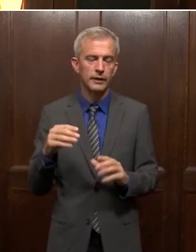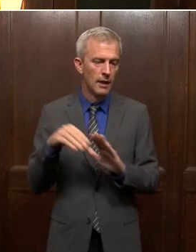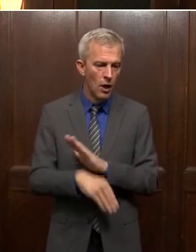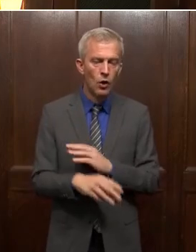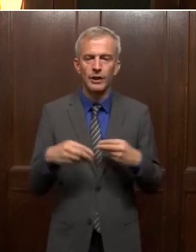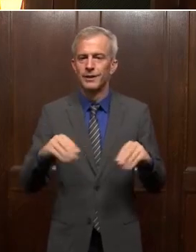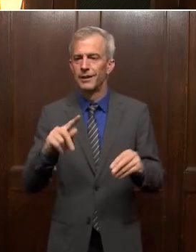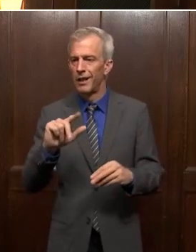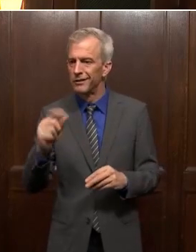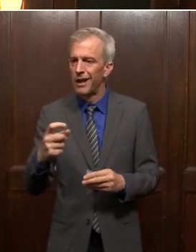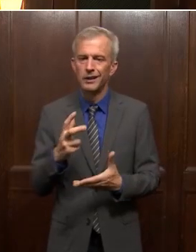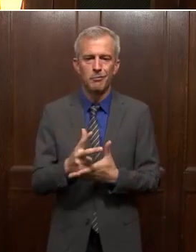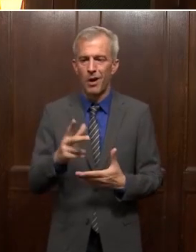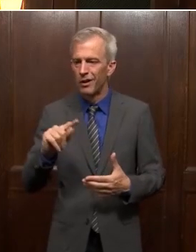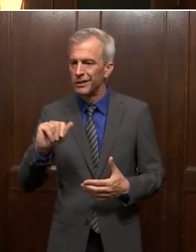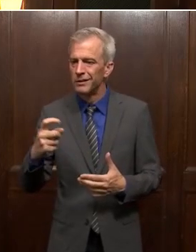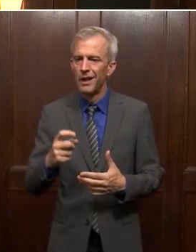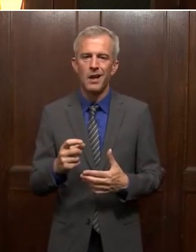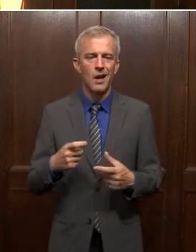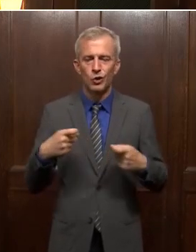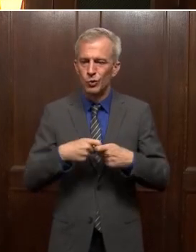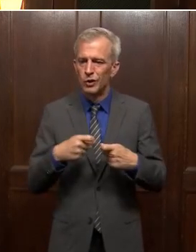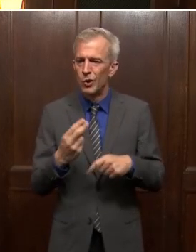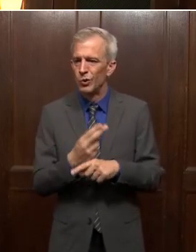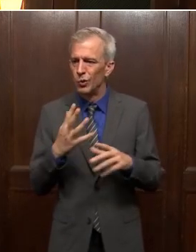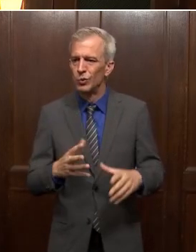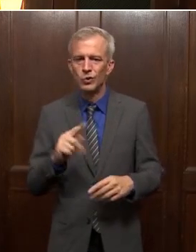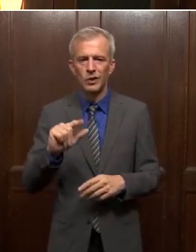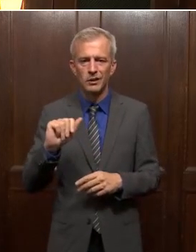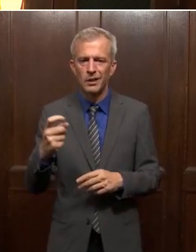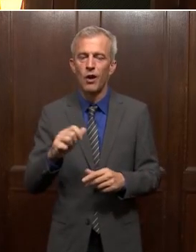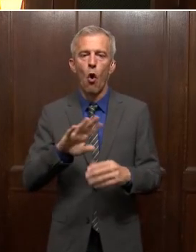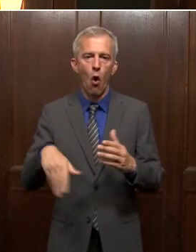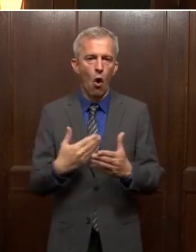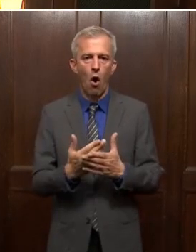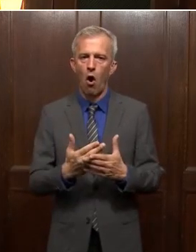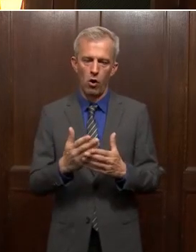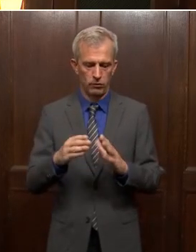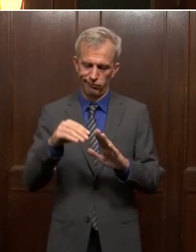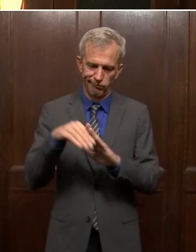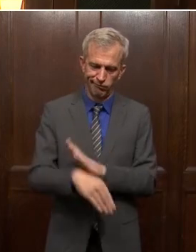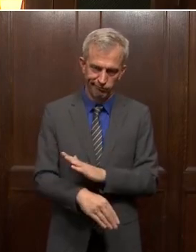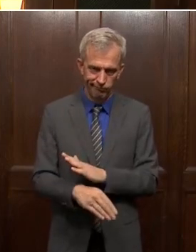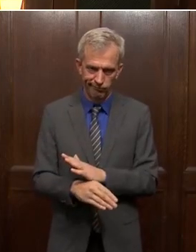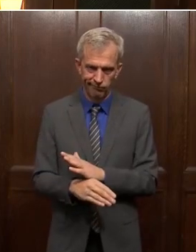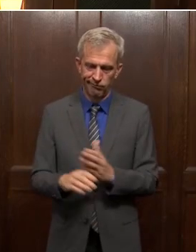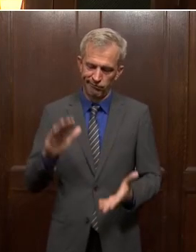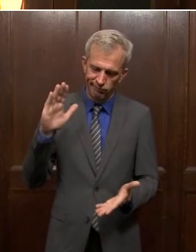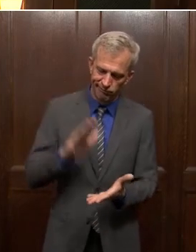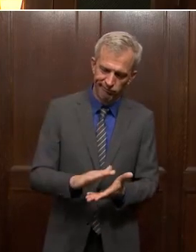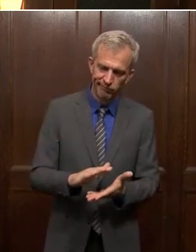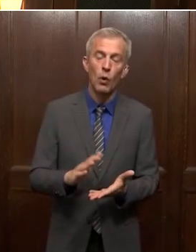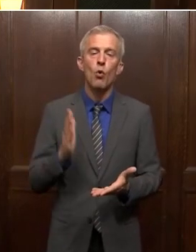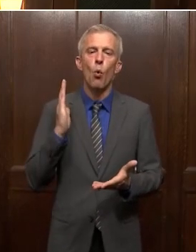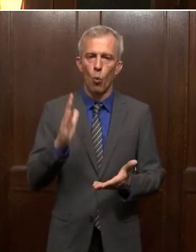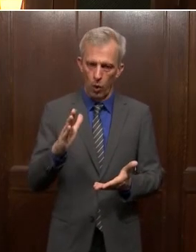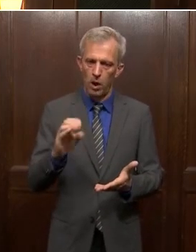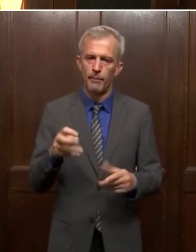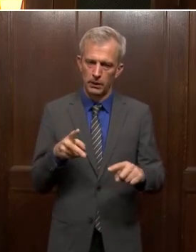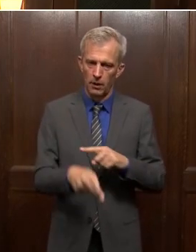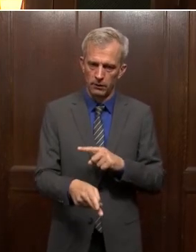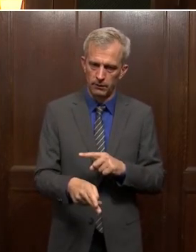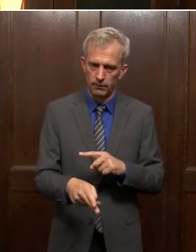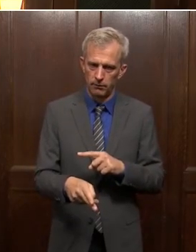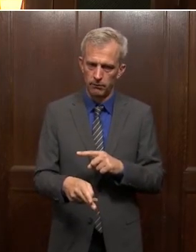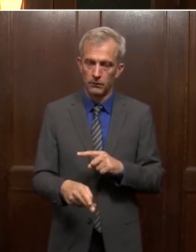tax, parking tax, utility users tax will all be hit especially hard. And there will be cuts. Los